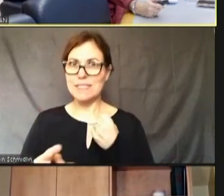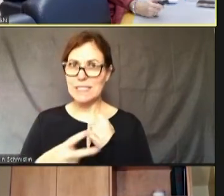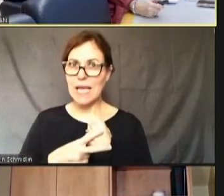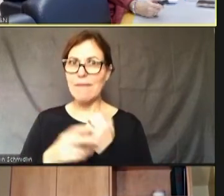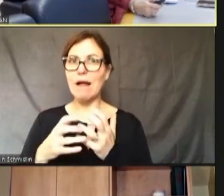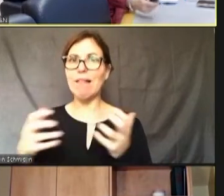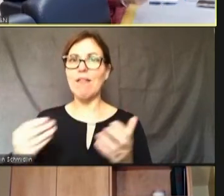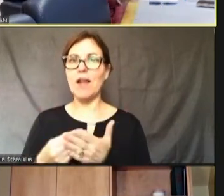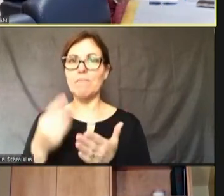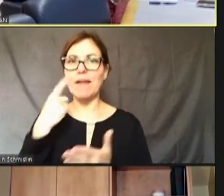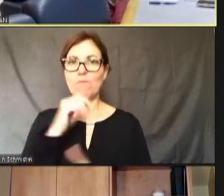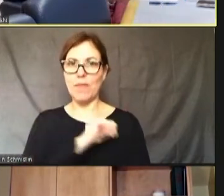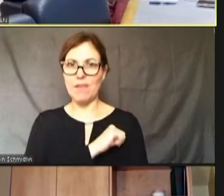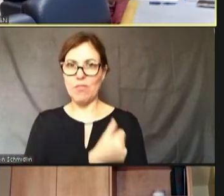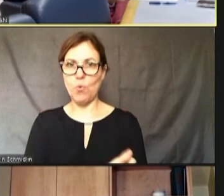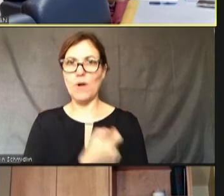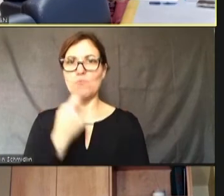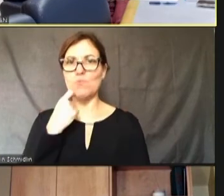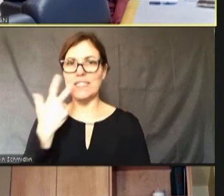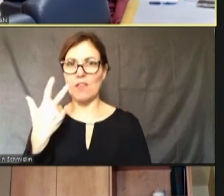dollars over the last 3 years. We're very proud of that program.